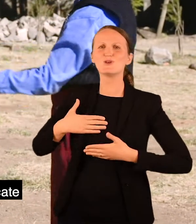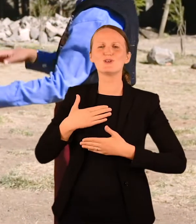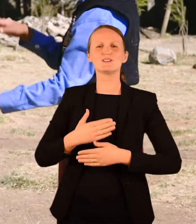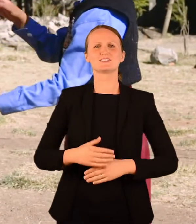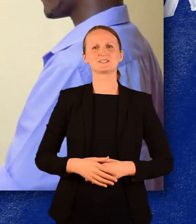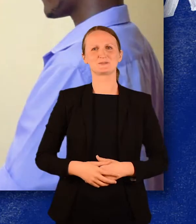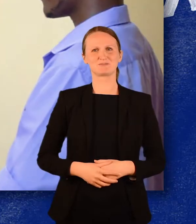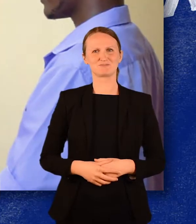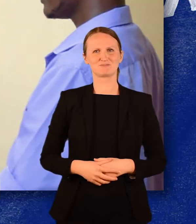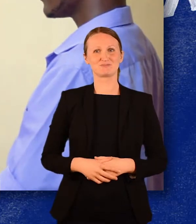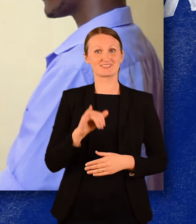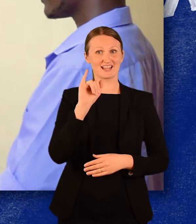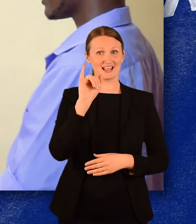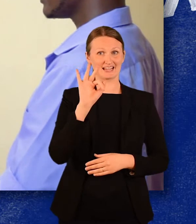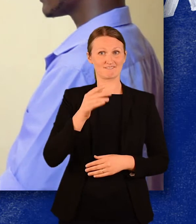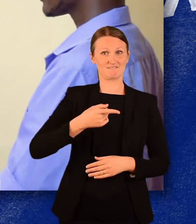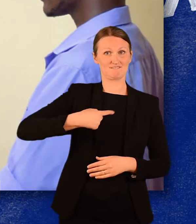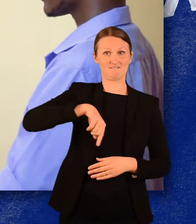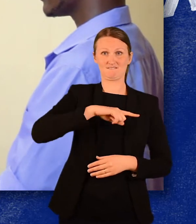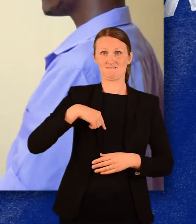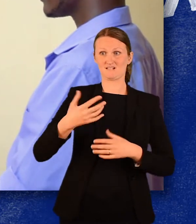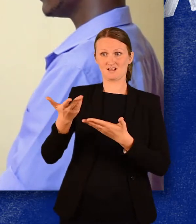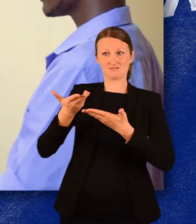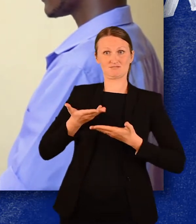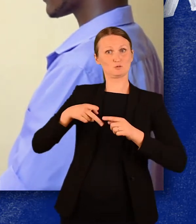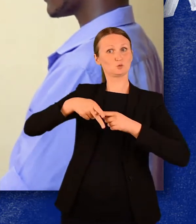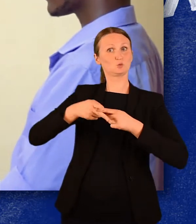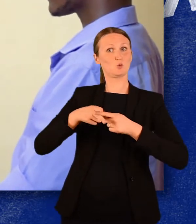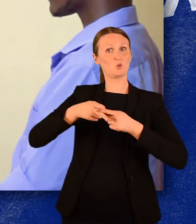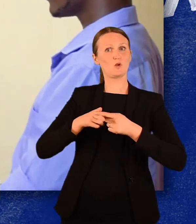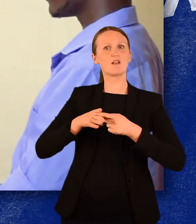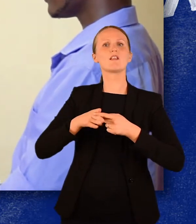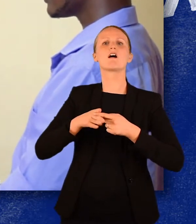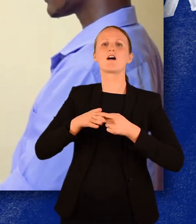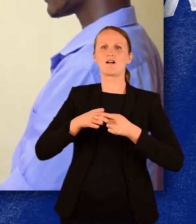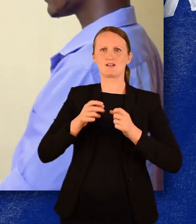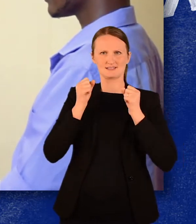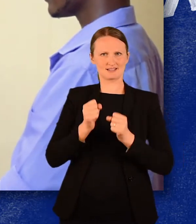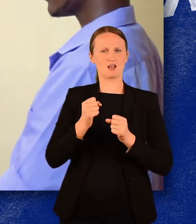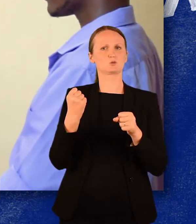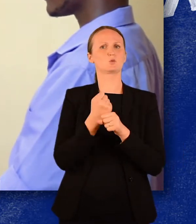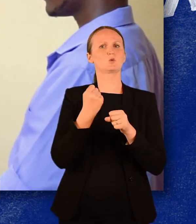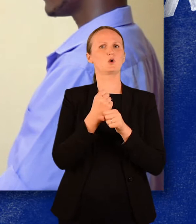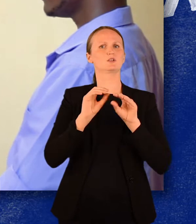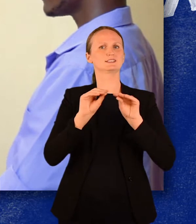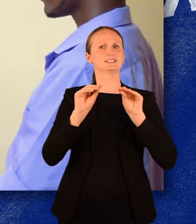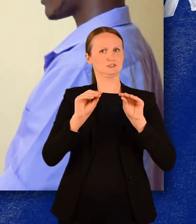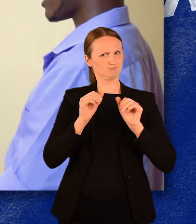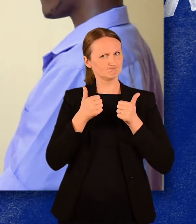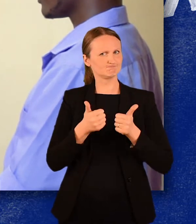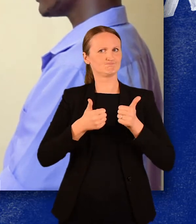fun. When we are given the tools to